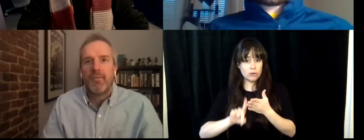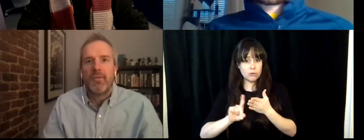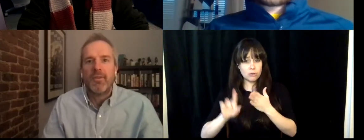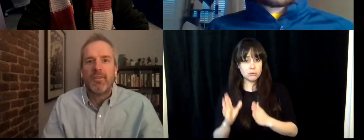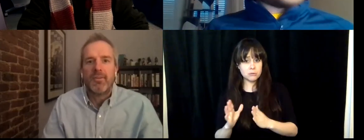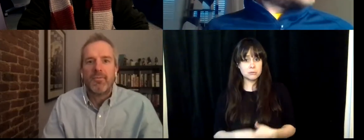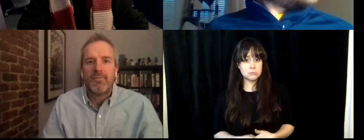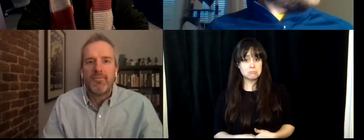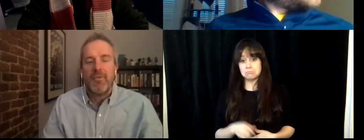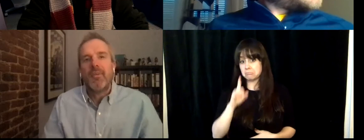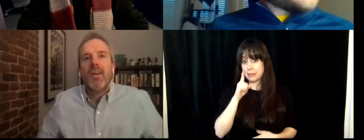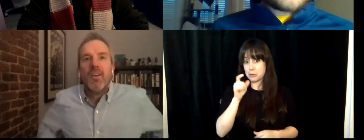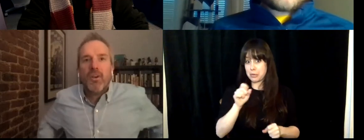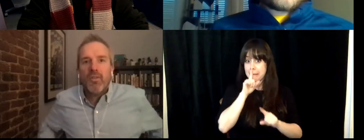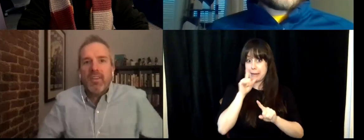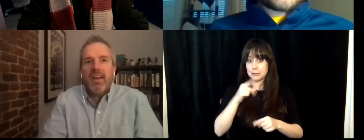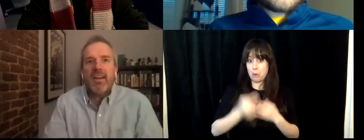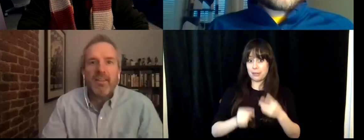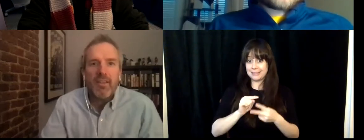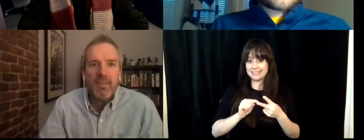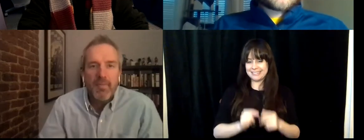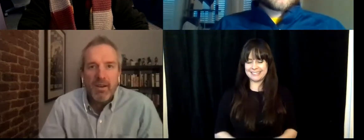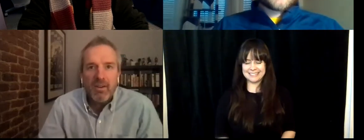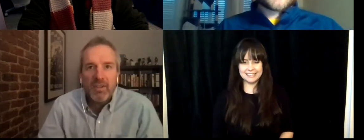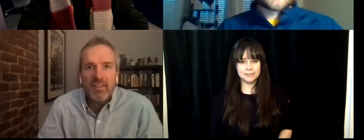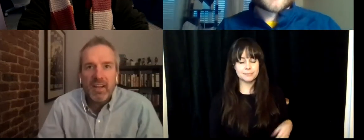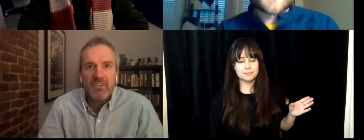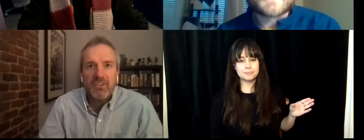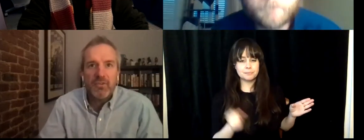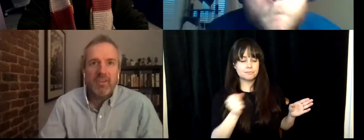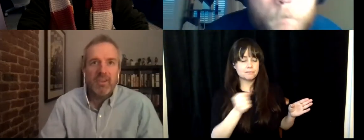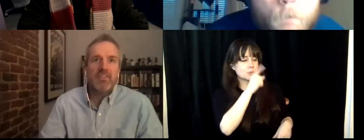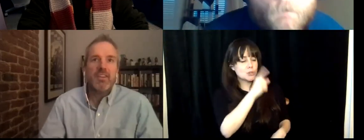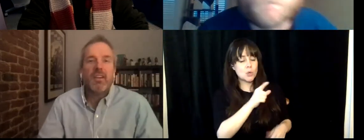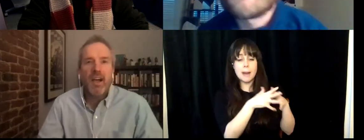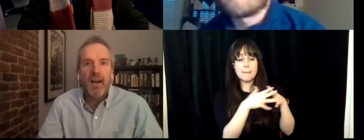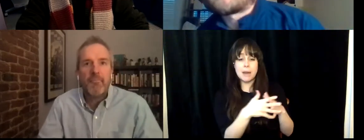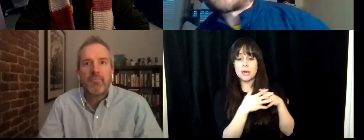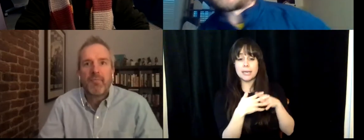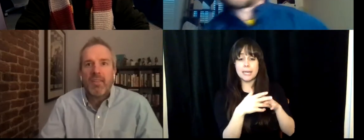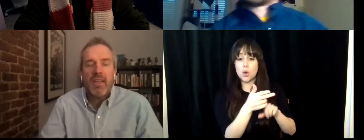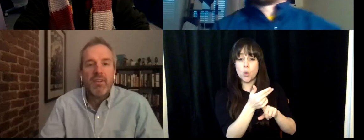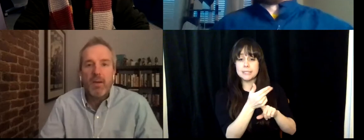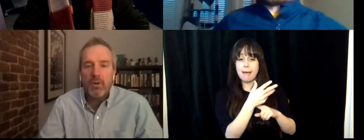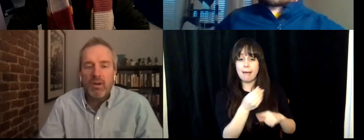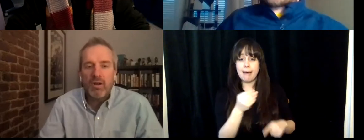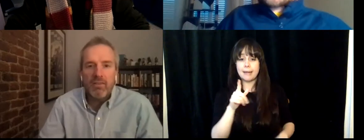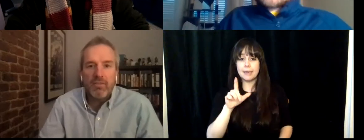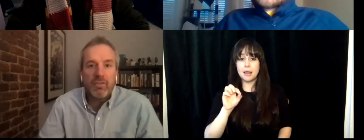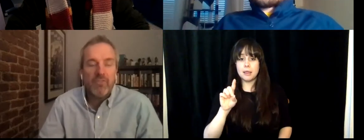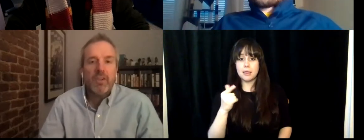be answered pretty quickly. Sure. So the American Hotel and Lodging Association, they have a number